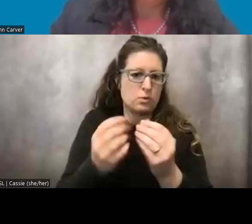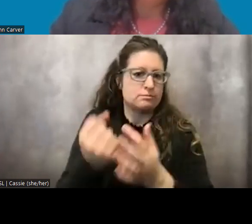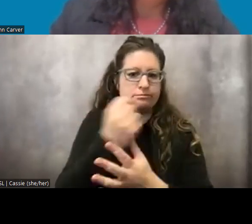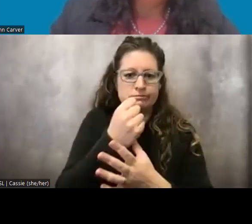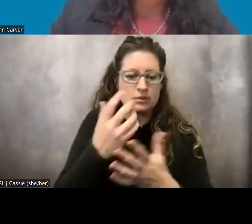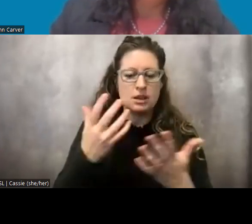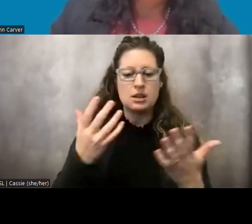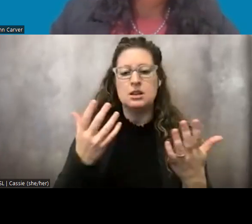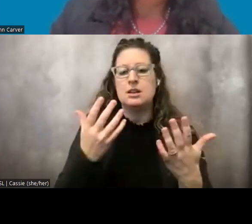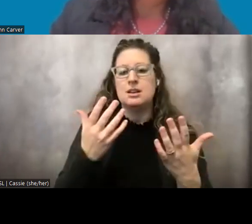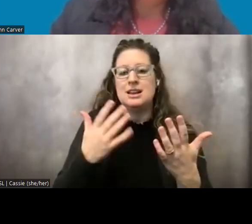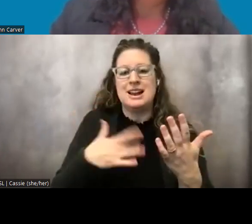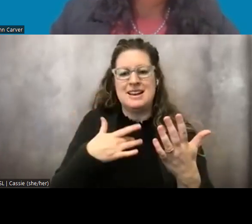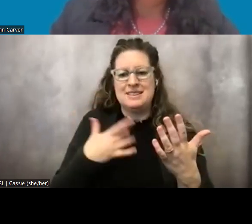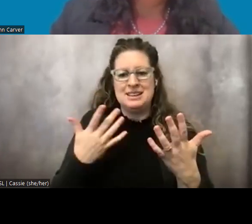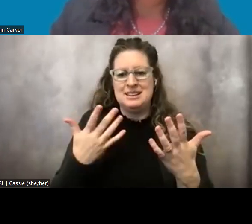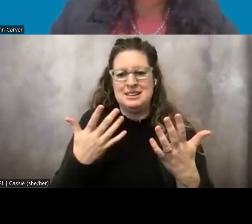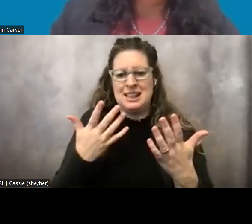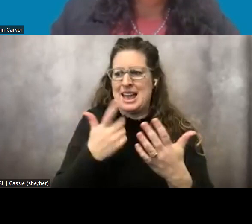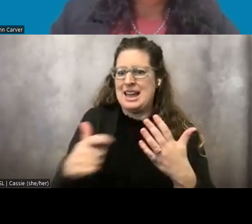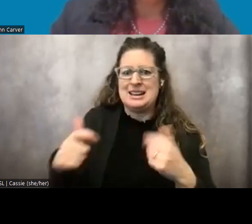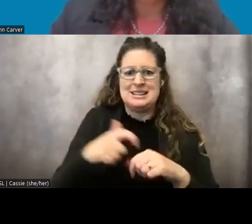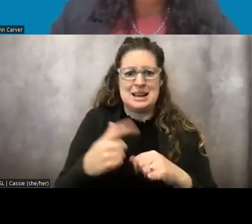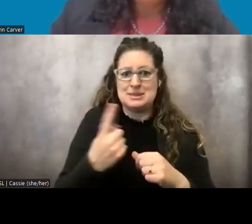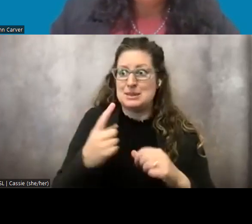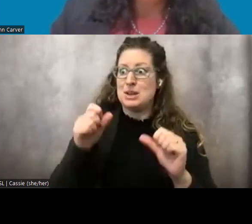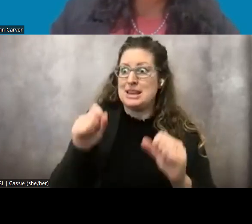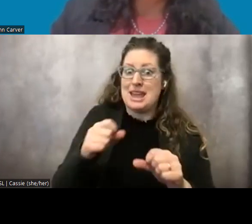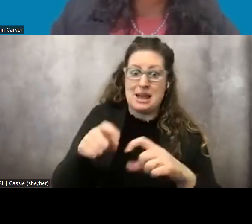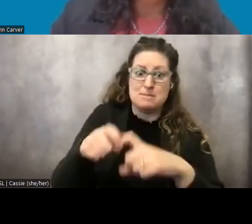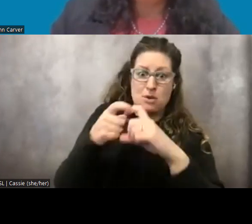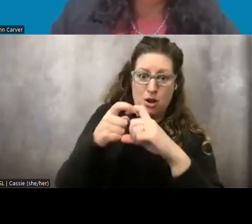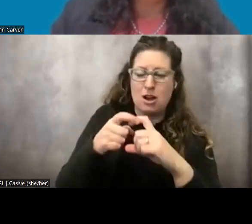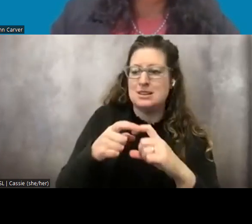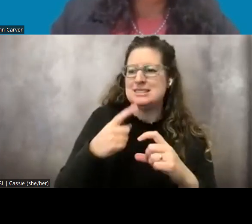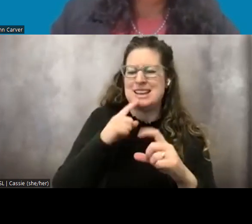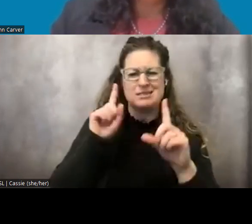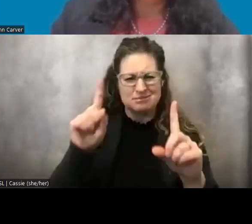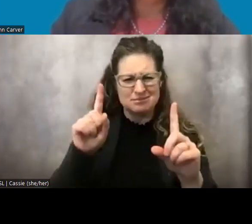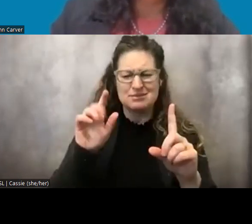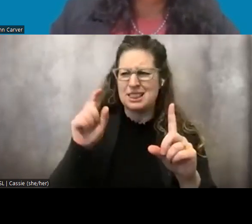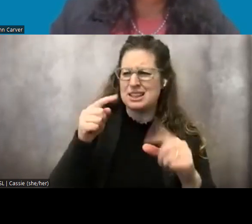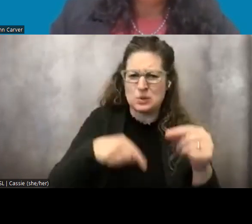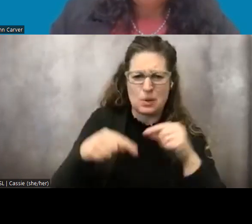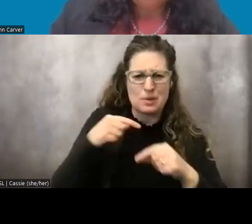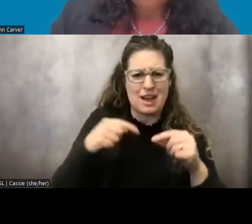say, wait, let's look at how we're doing. Let's look at the people that we're sending out. Let's make sure that we're not